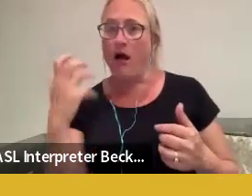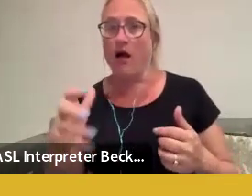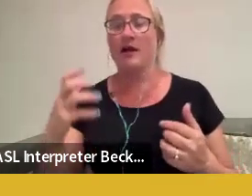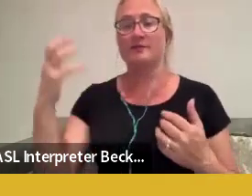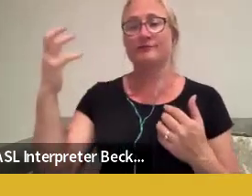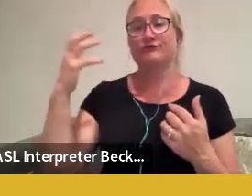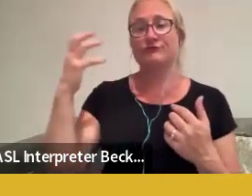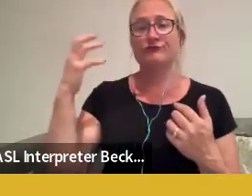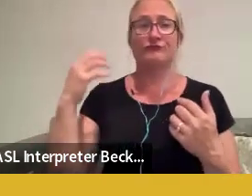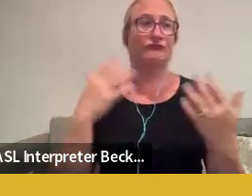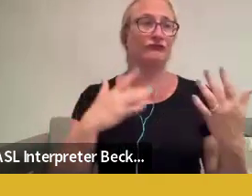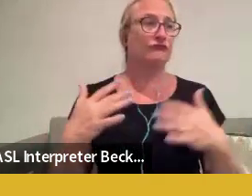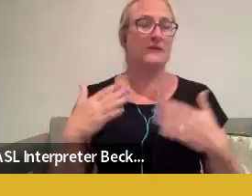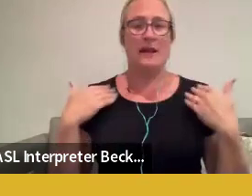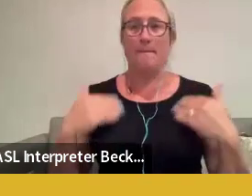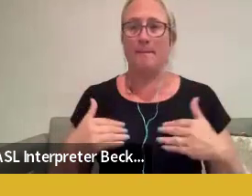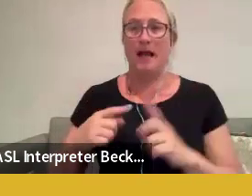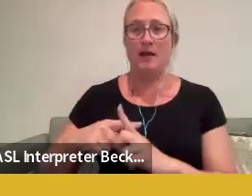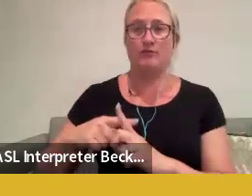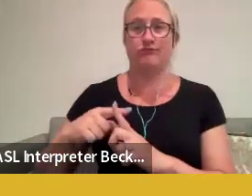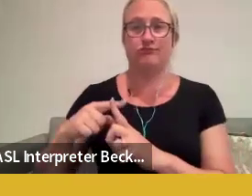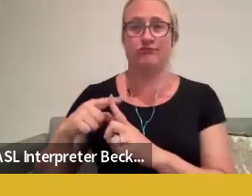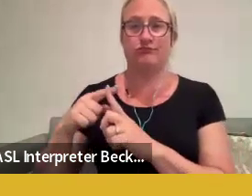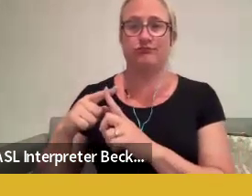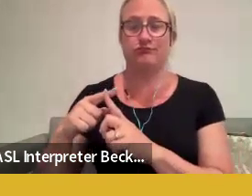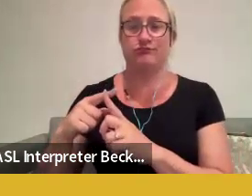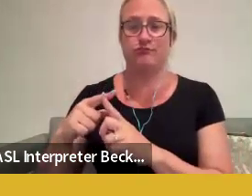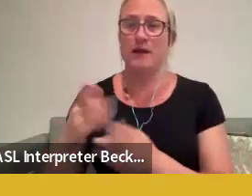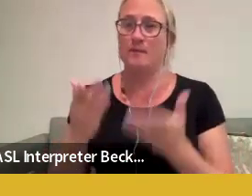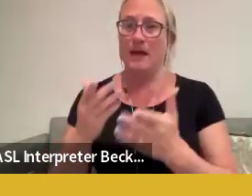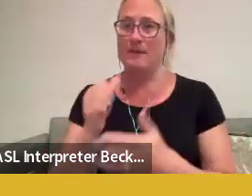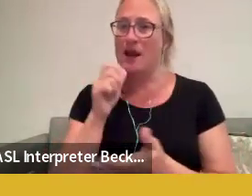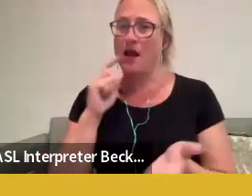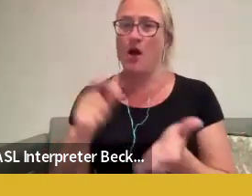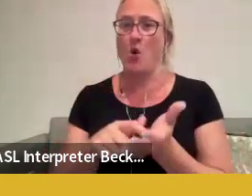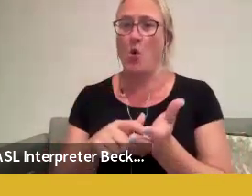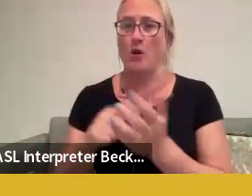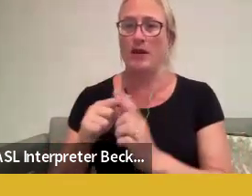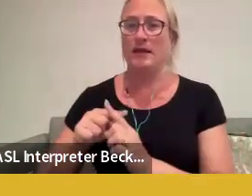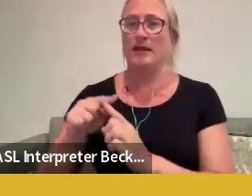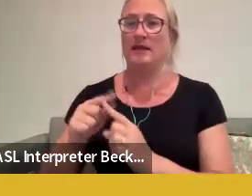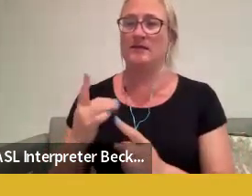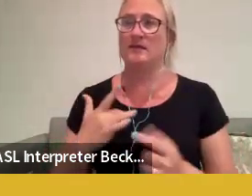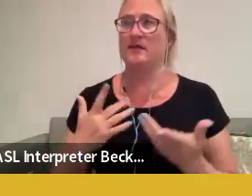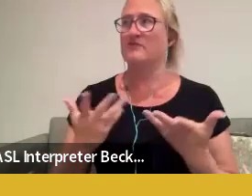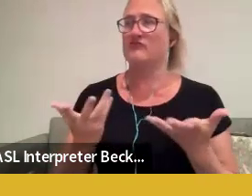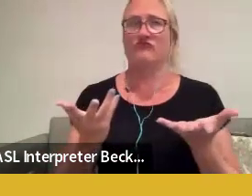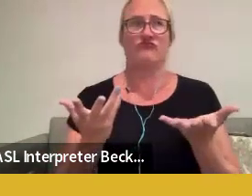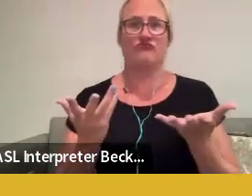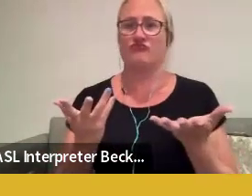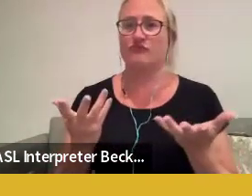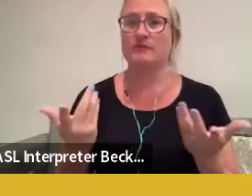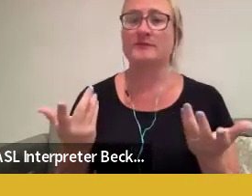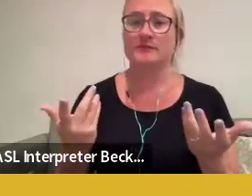that, and their body temperature starts to raise, they may be less likely to notice that temperature raise and that difference in